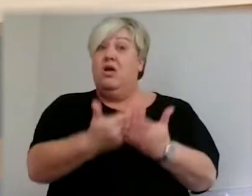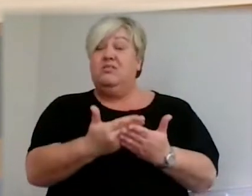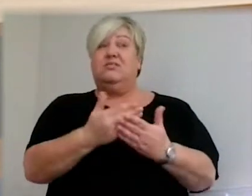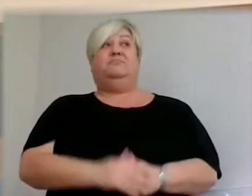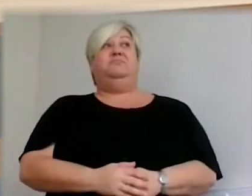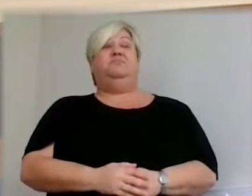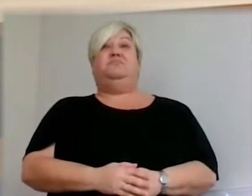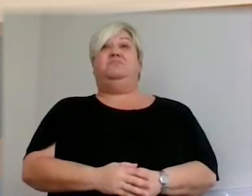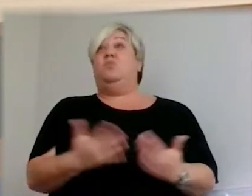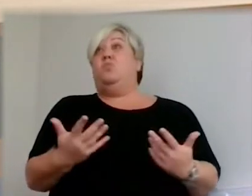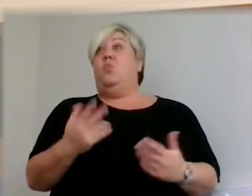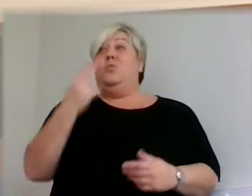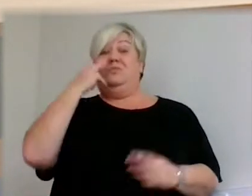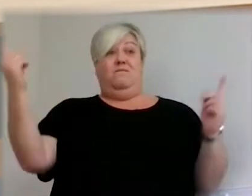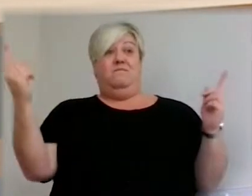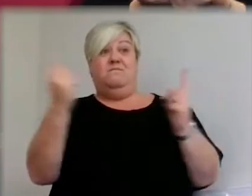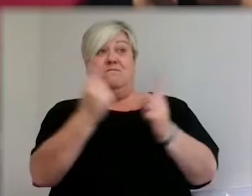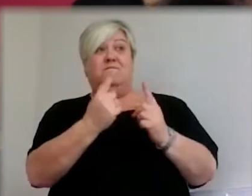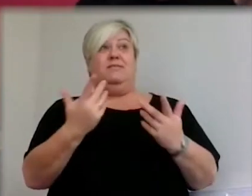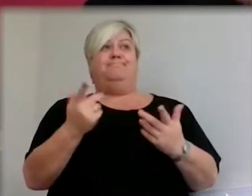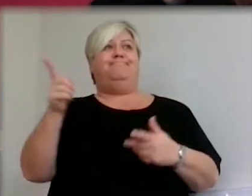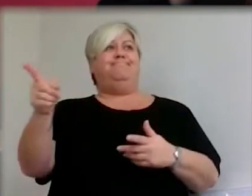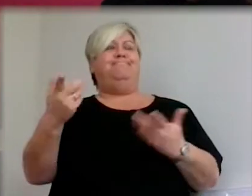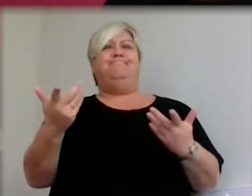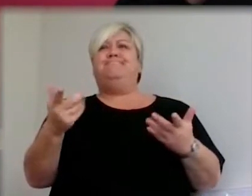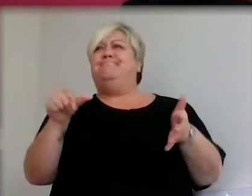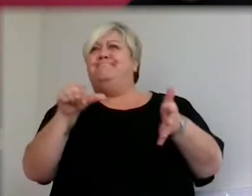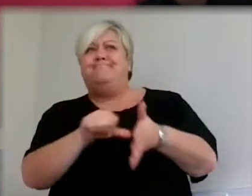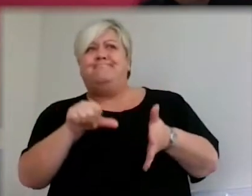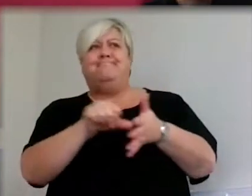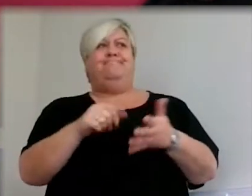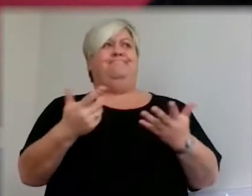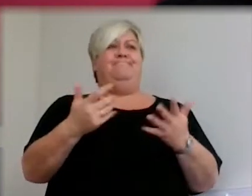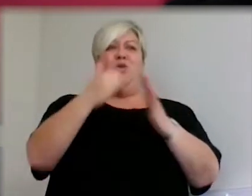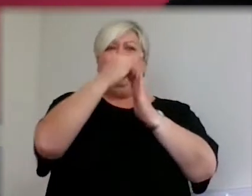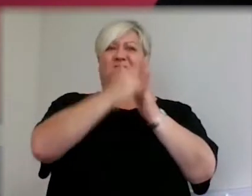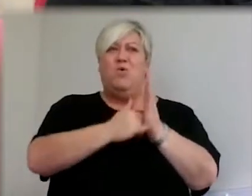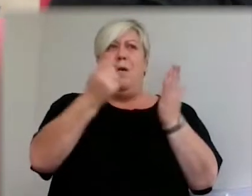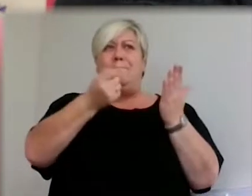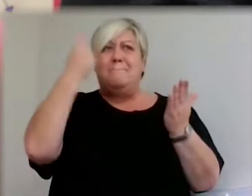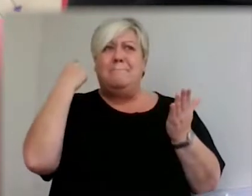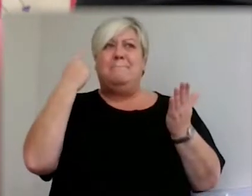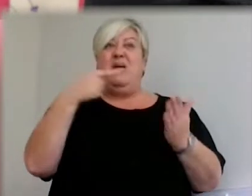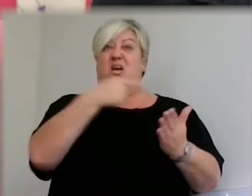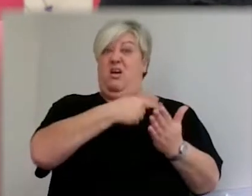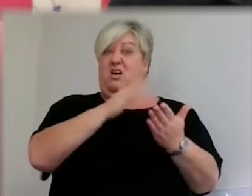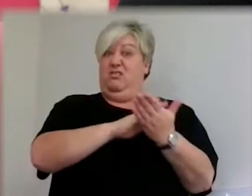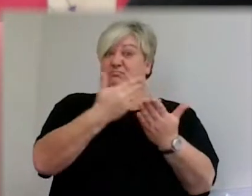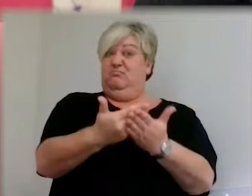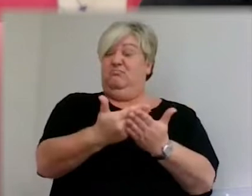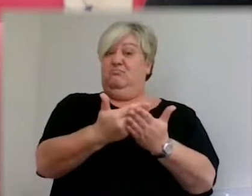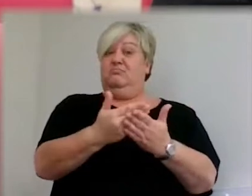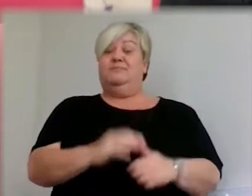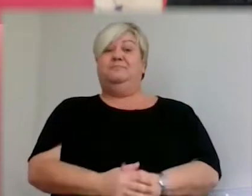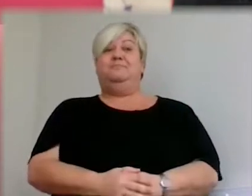also available to advise a deaf individual if they're stuck for something or they need help in filling a form, then I am here